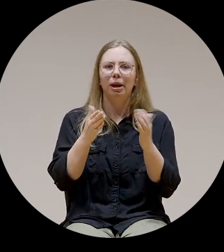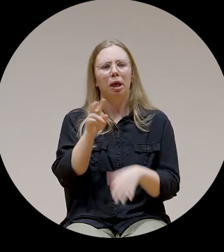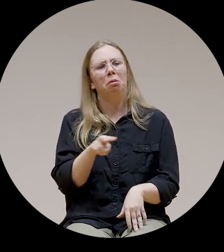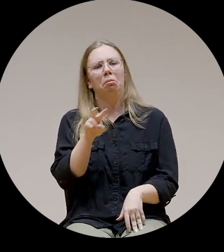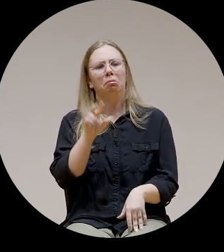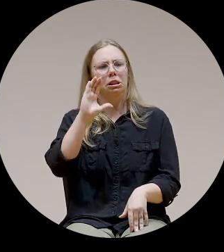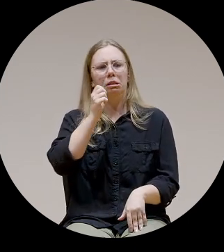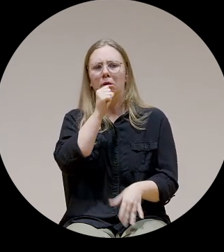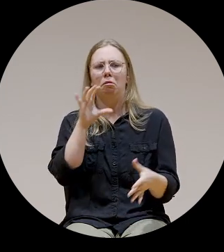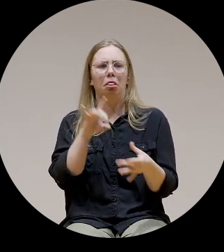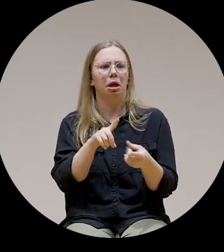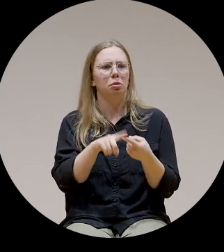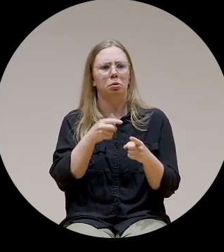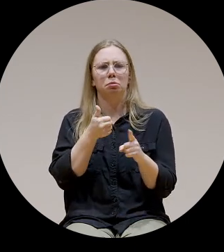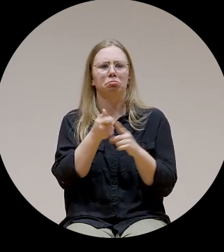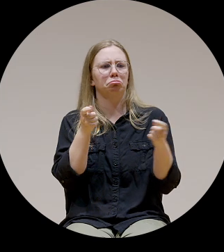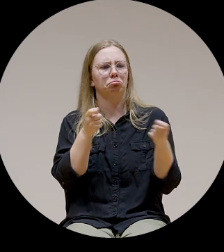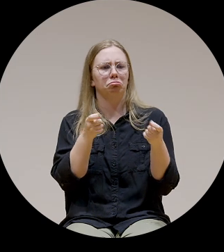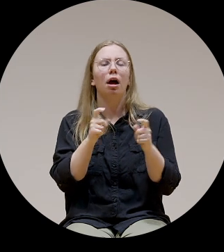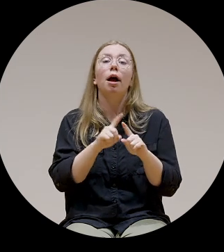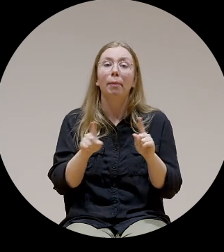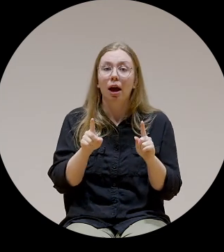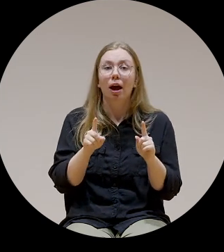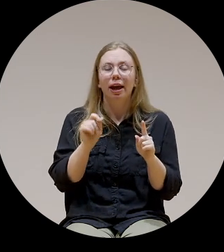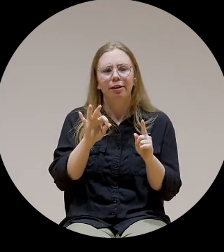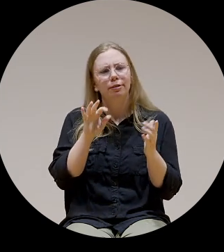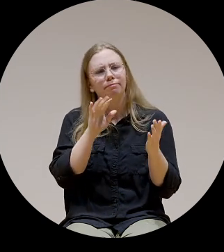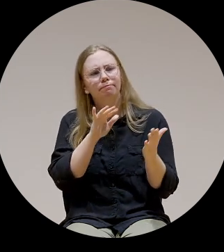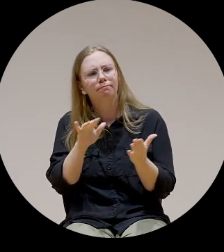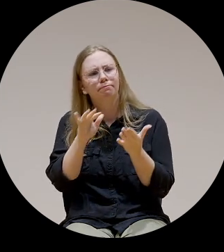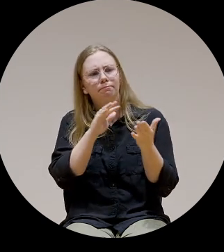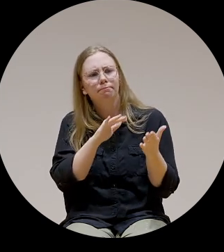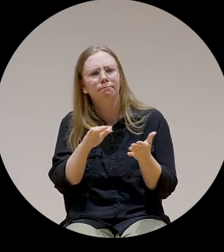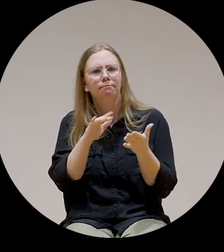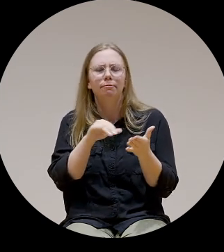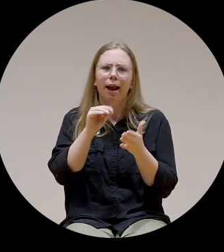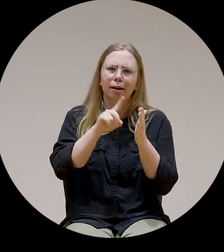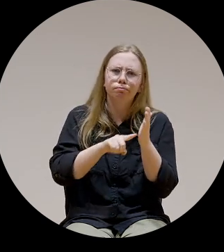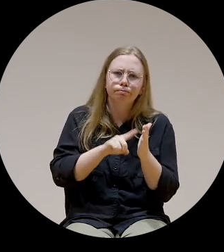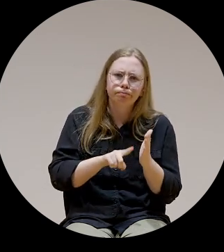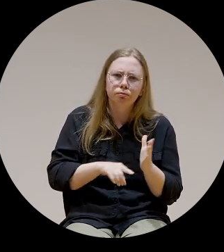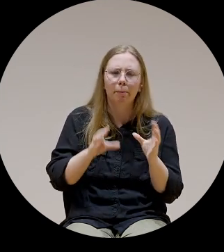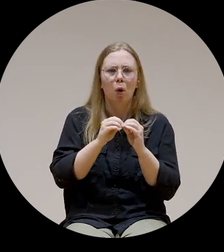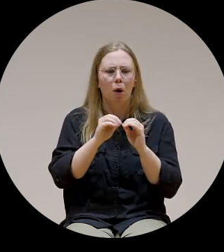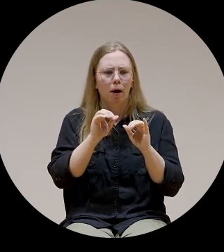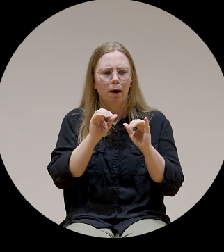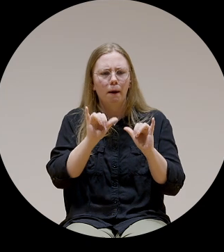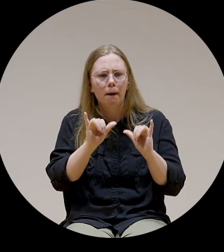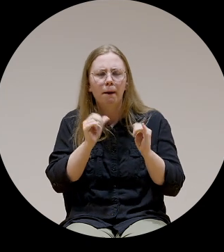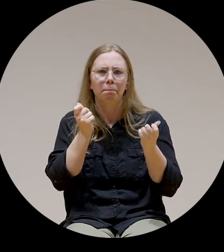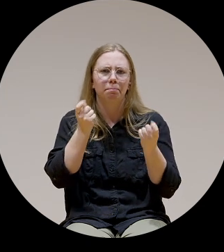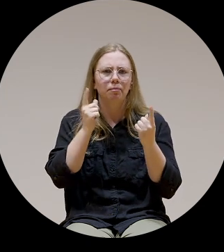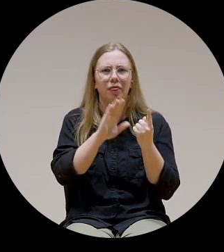for autonomy and for self-governance, but the more time that you spend with them and maybe the more that you look into their